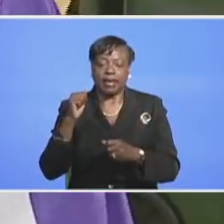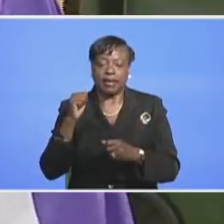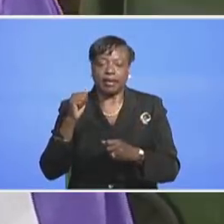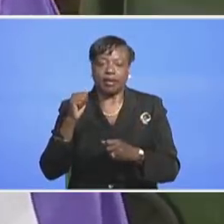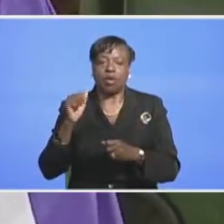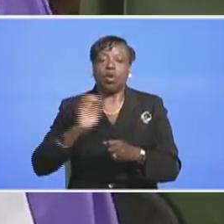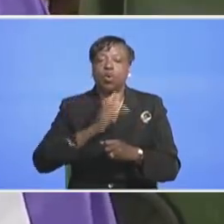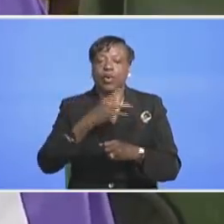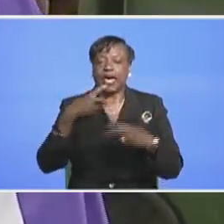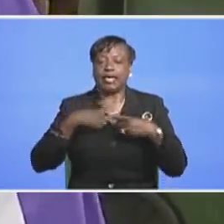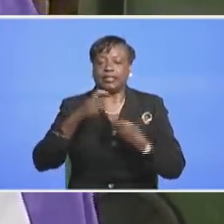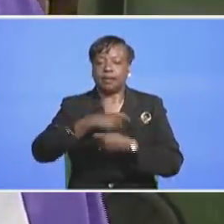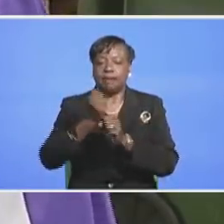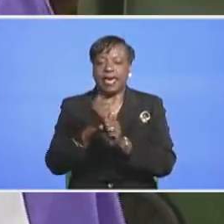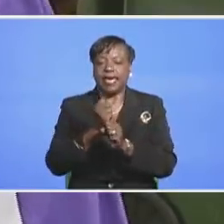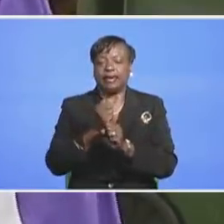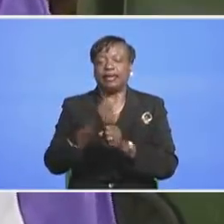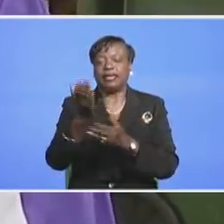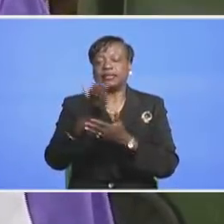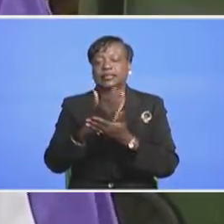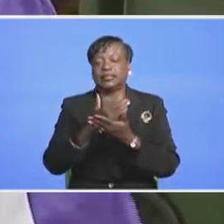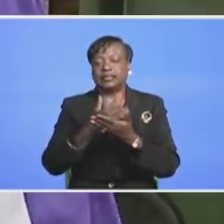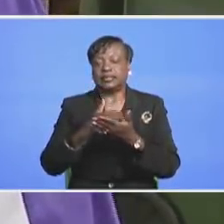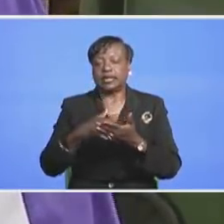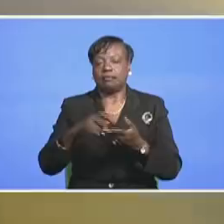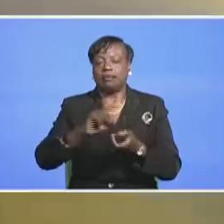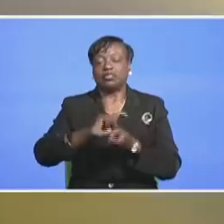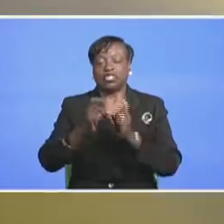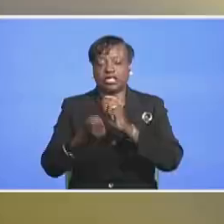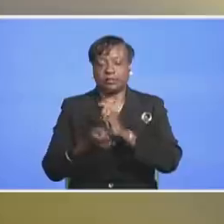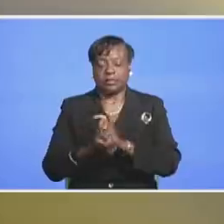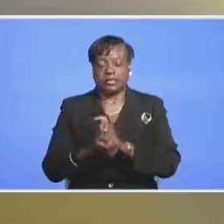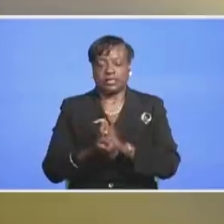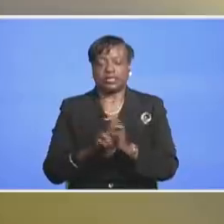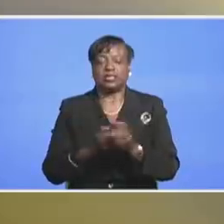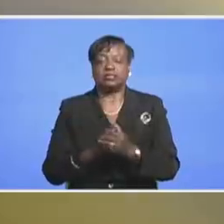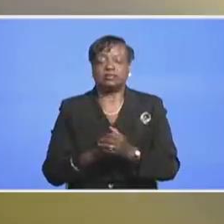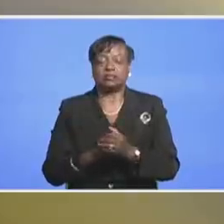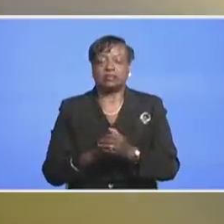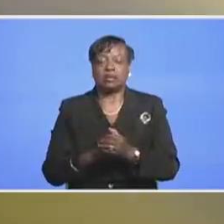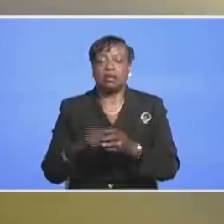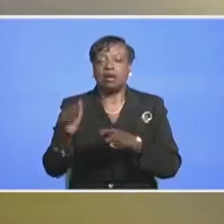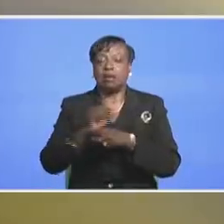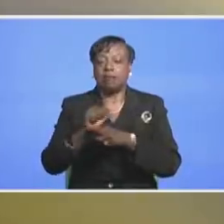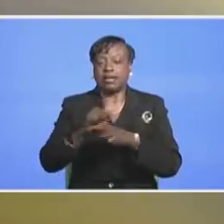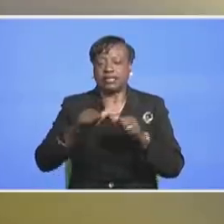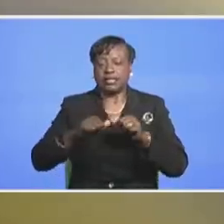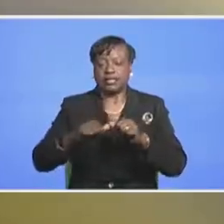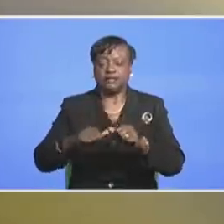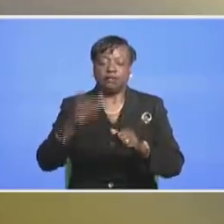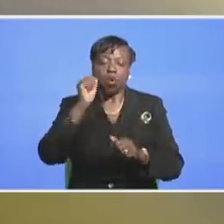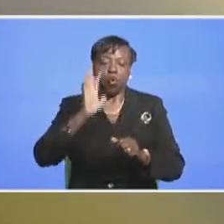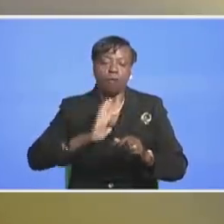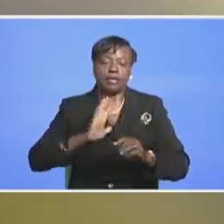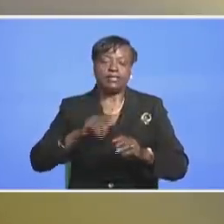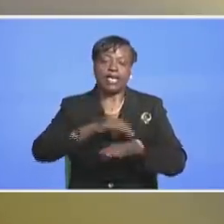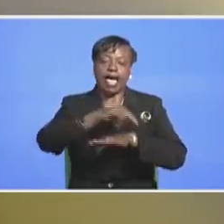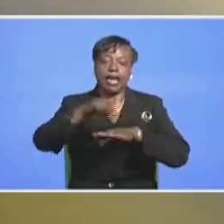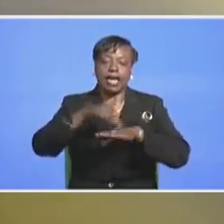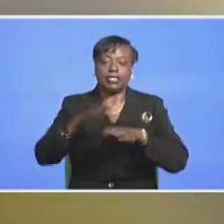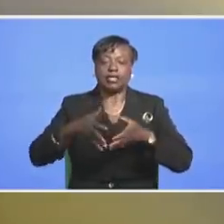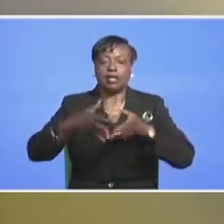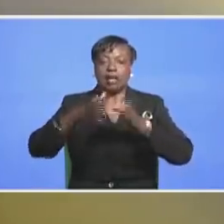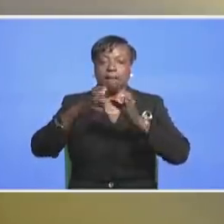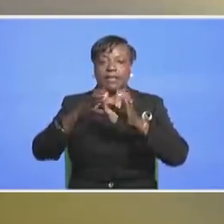make some adjustments, but that is a major loss. Practice continues for the women's national basketball team